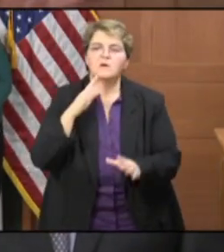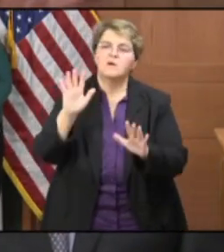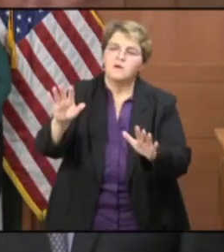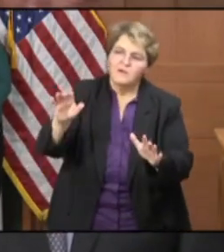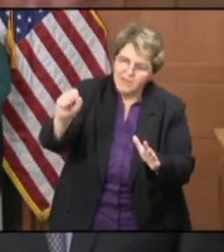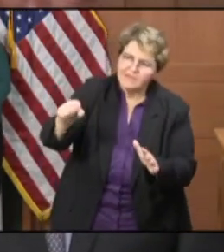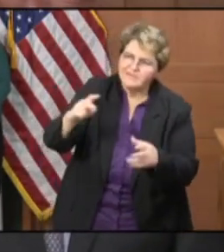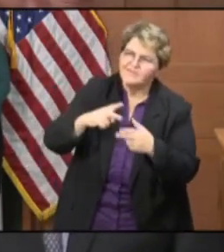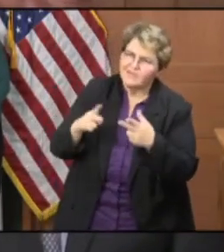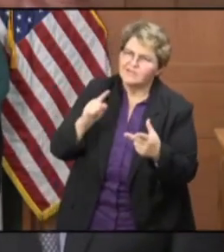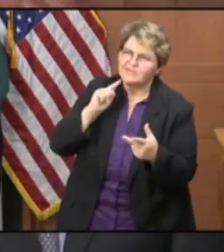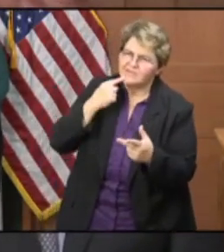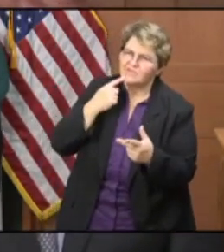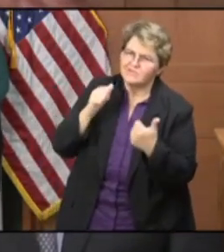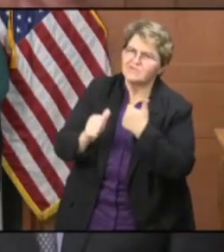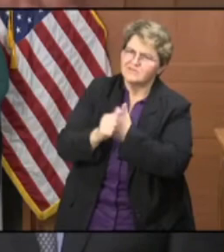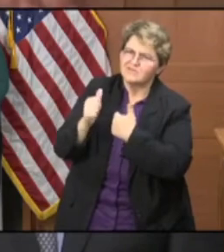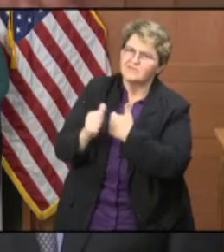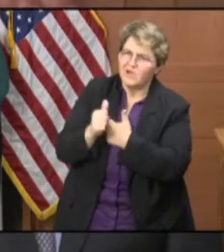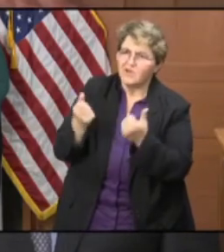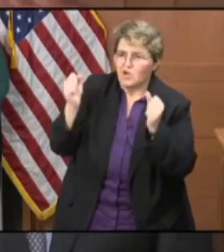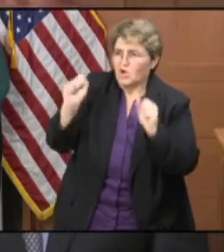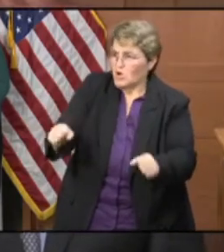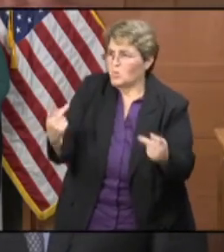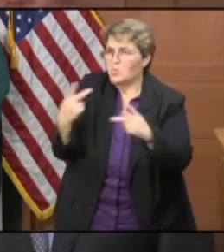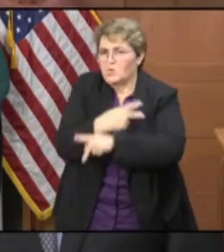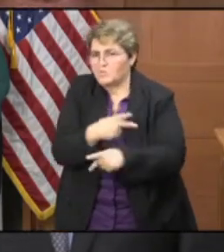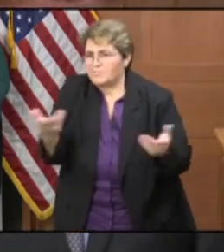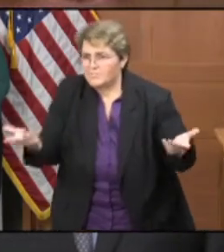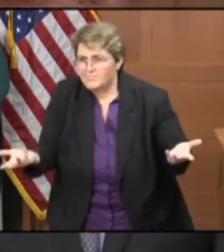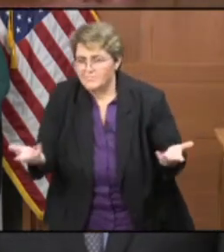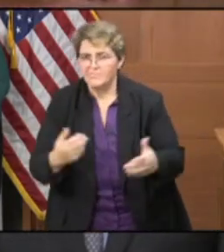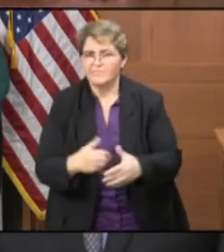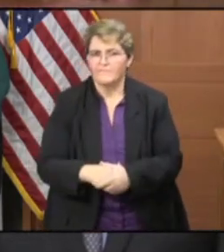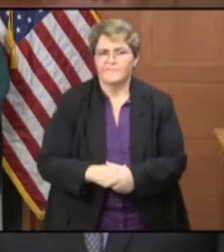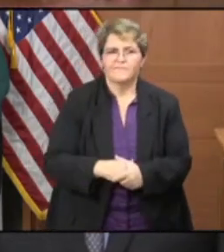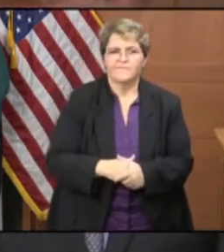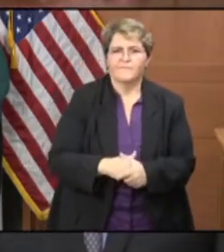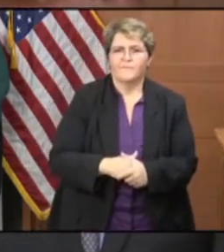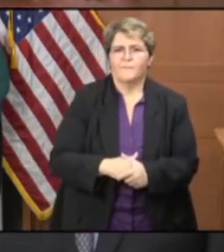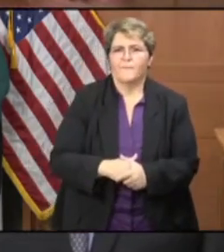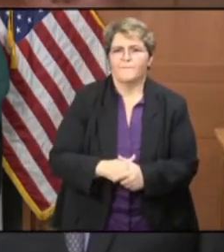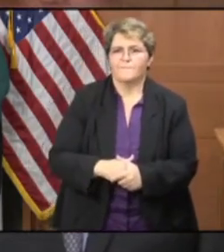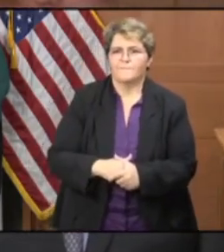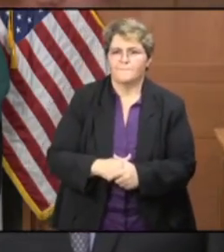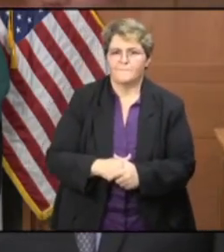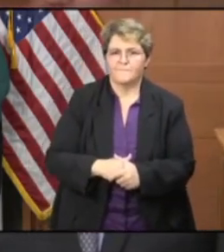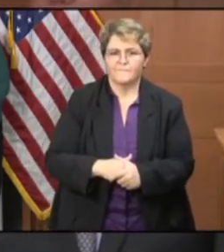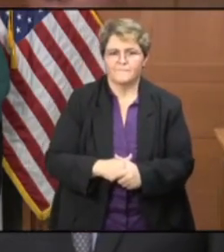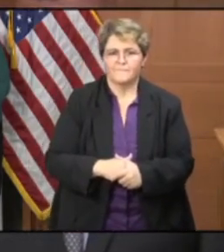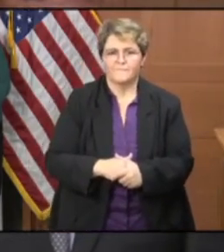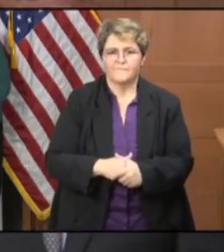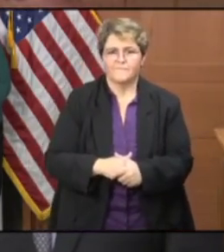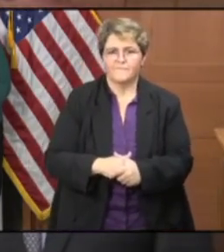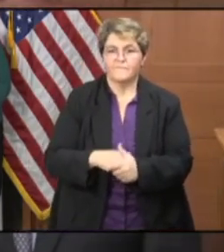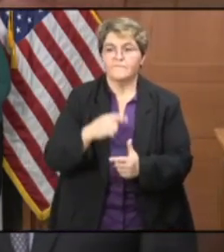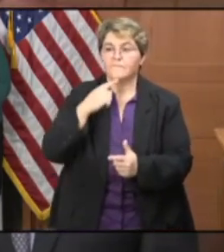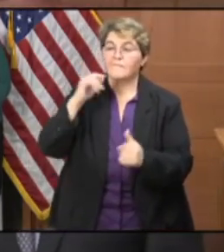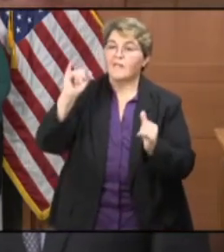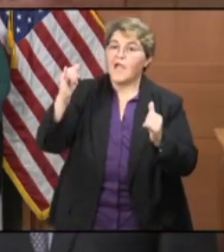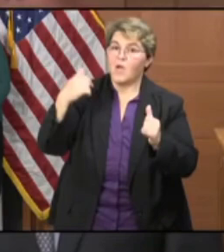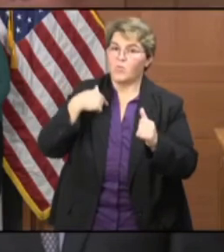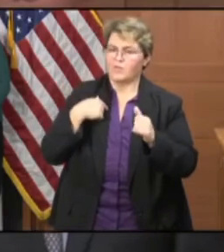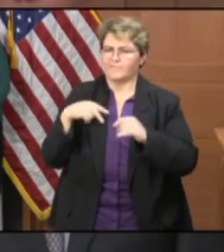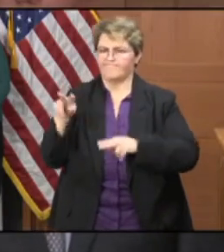for impacts to residential areas is something we're taking into consideration. That's certainly been a lot of the strategy, for example, at the